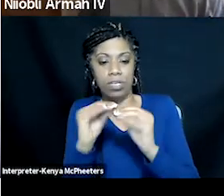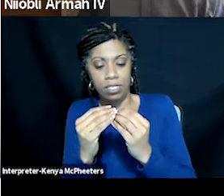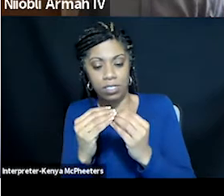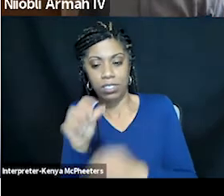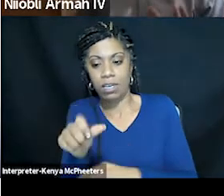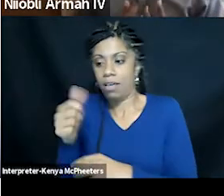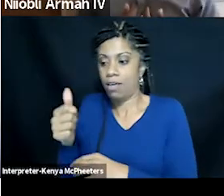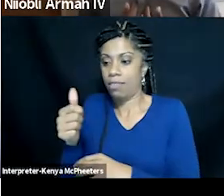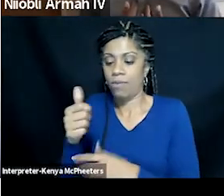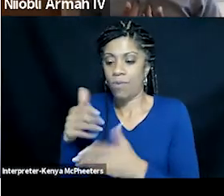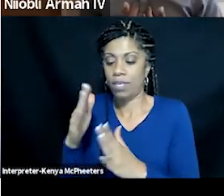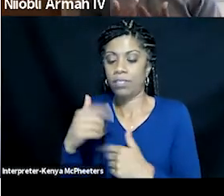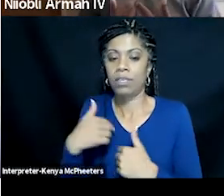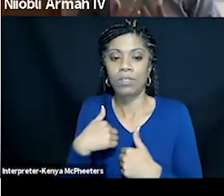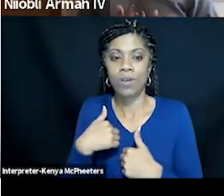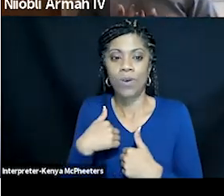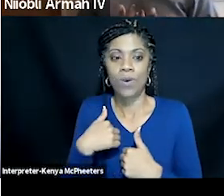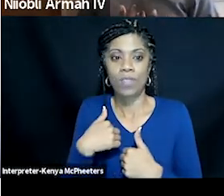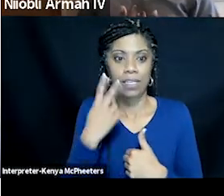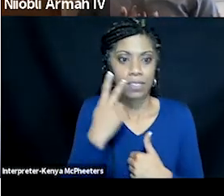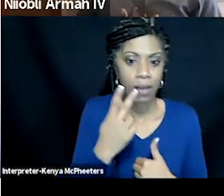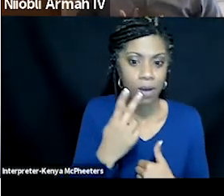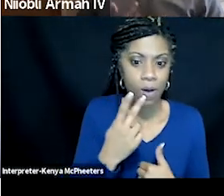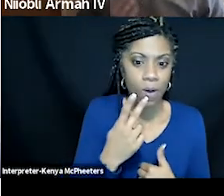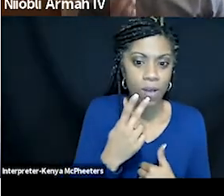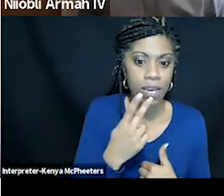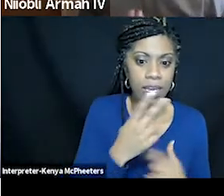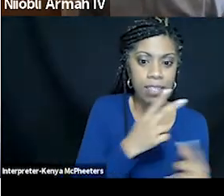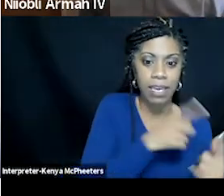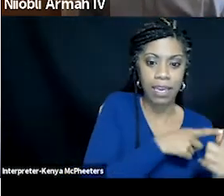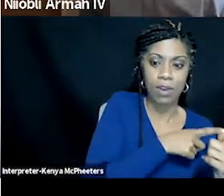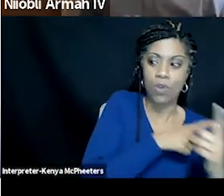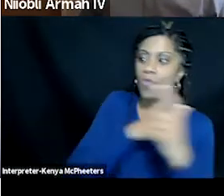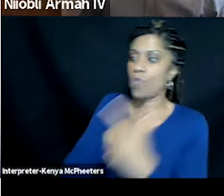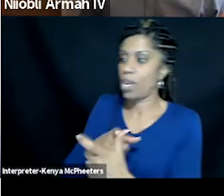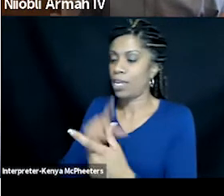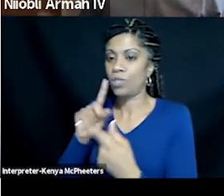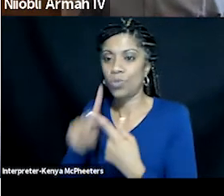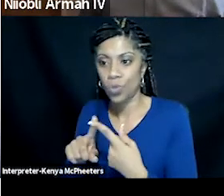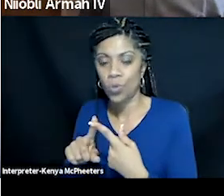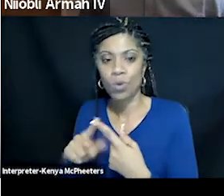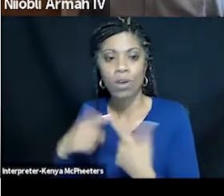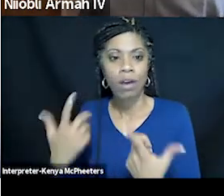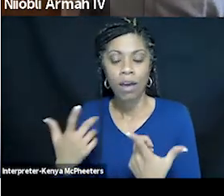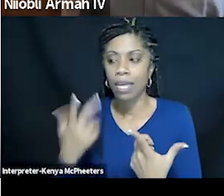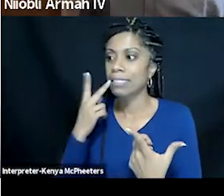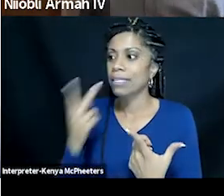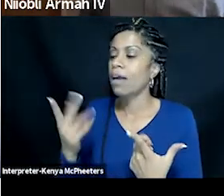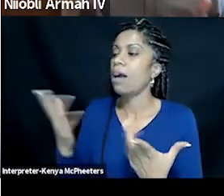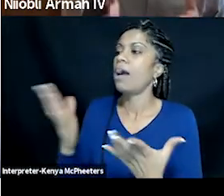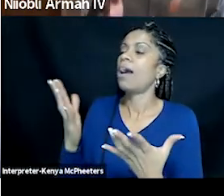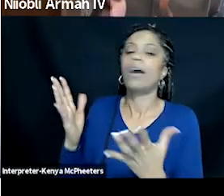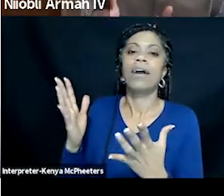the boardroom to figure out what's our stance? Where are we going to double down? And so again, the question is, were the communication professionals